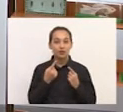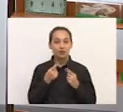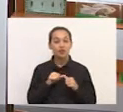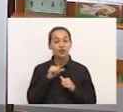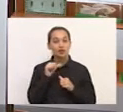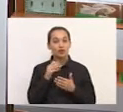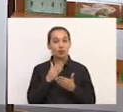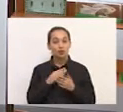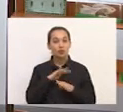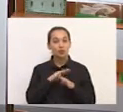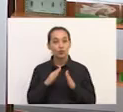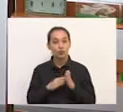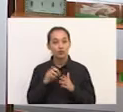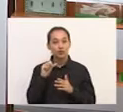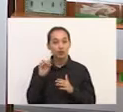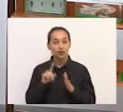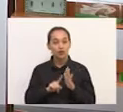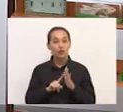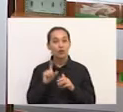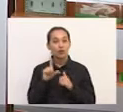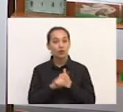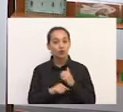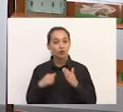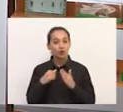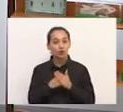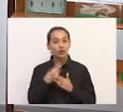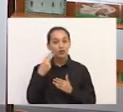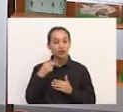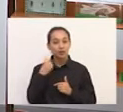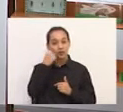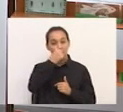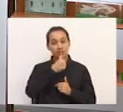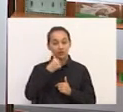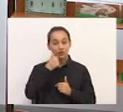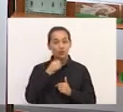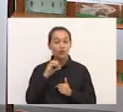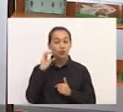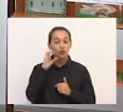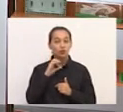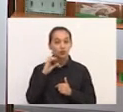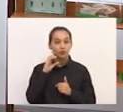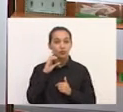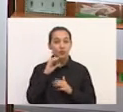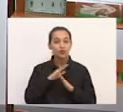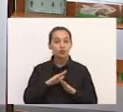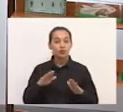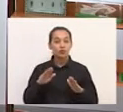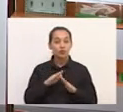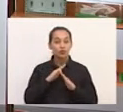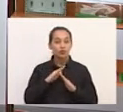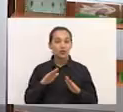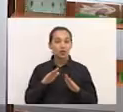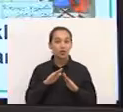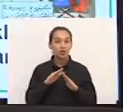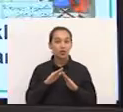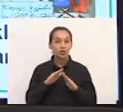19-asr oxiridan 20-asr ikkinchi yarmigacha O'zbek baxshilari tomonidan 150 ga yaqin doston